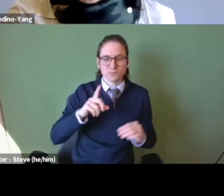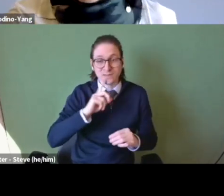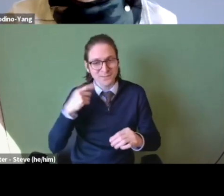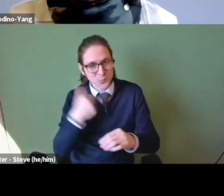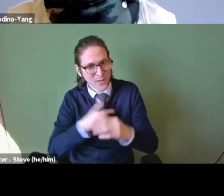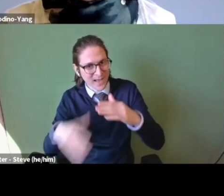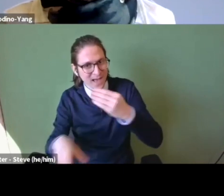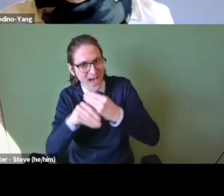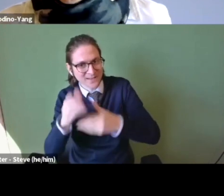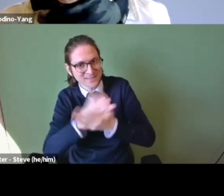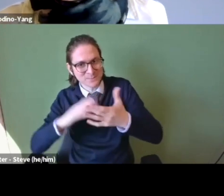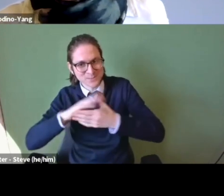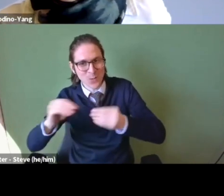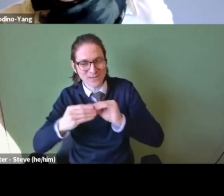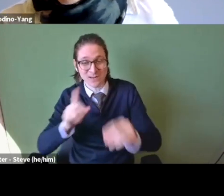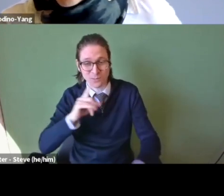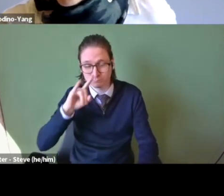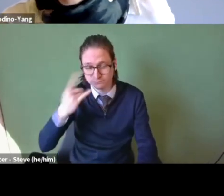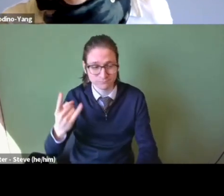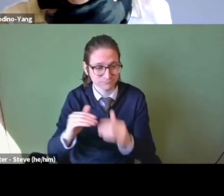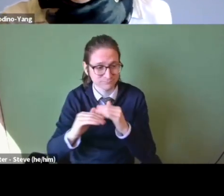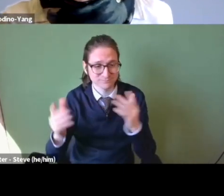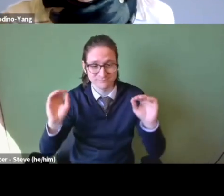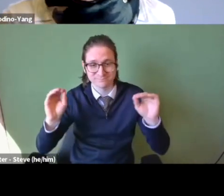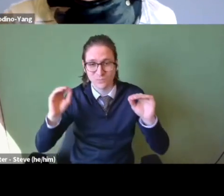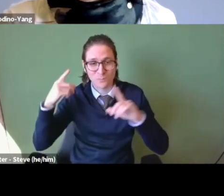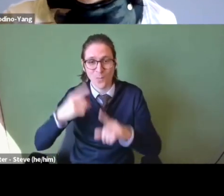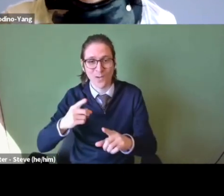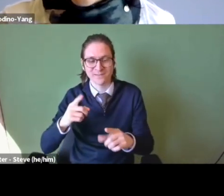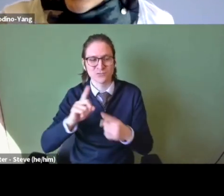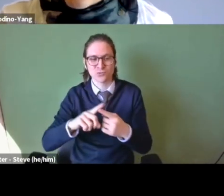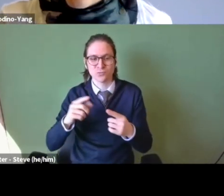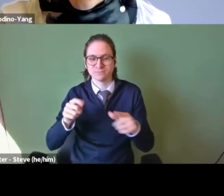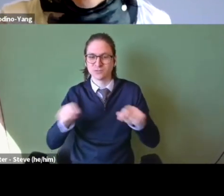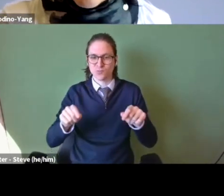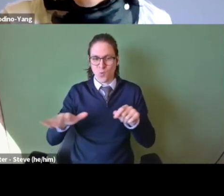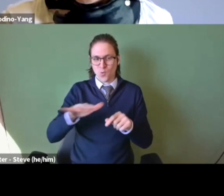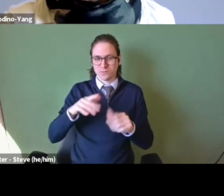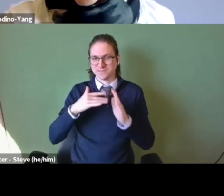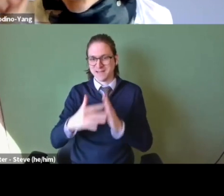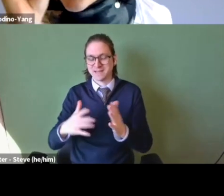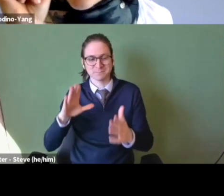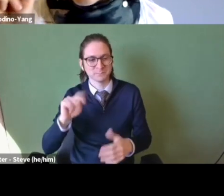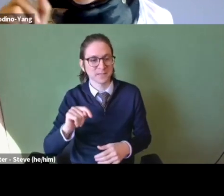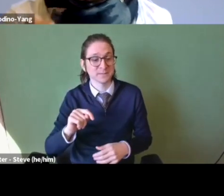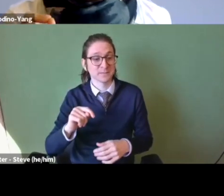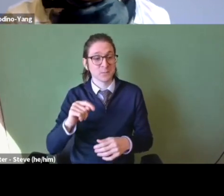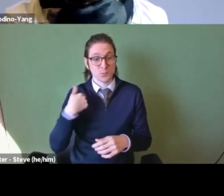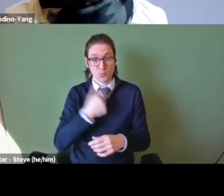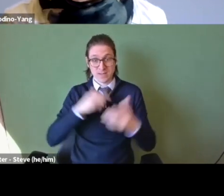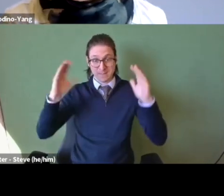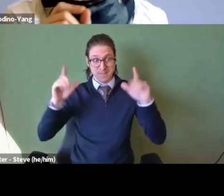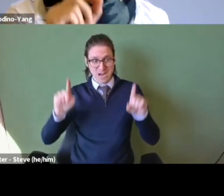and, you know, a little bit interesting. And so what we basically see here is activations in very